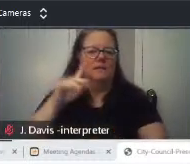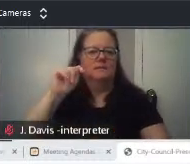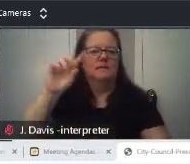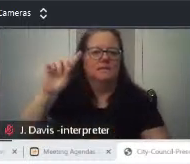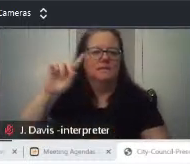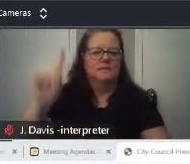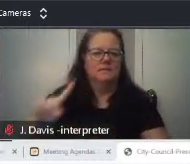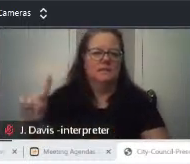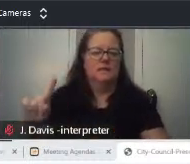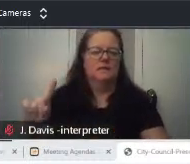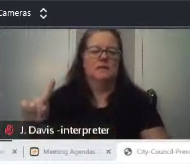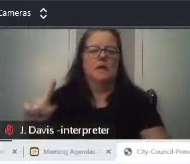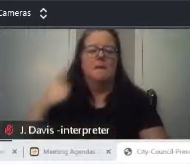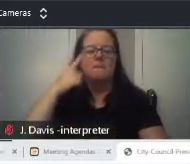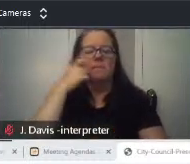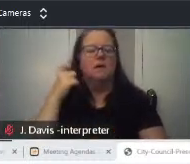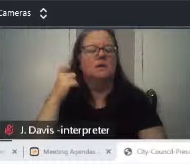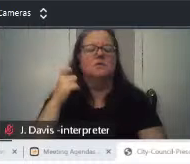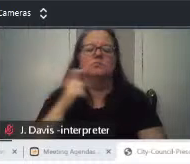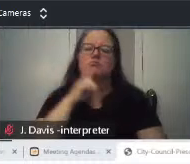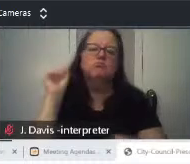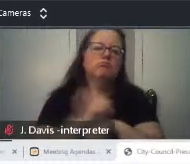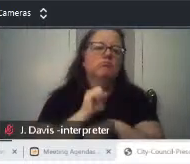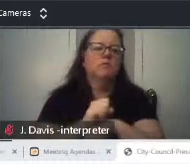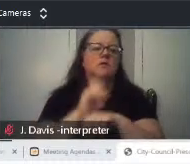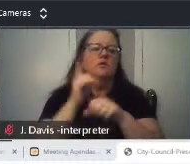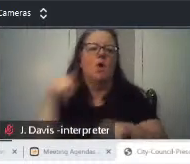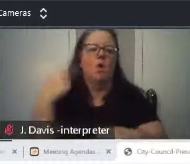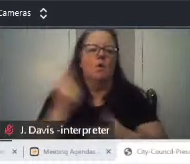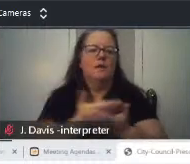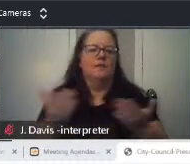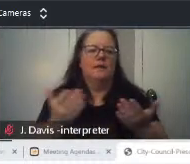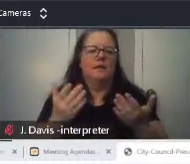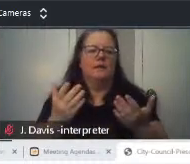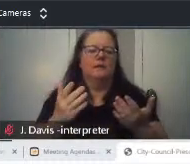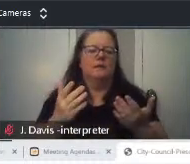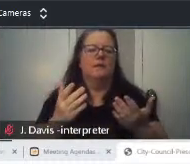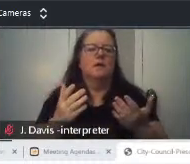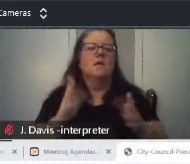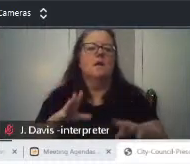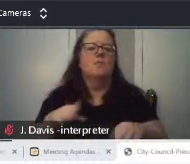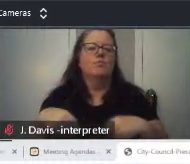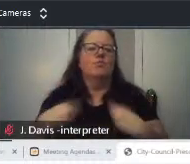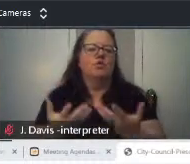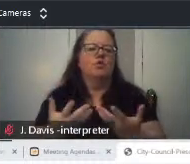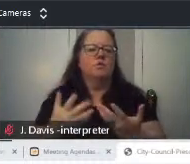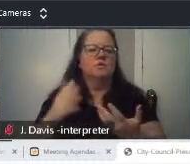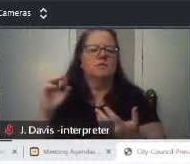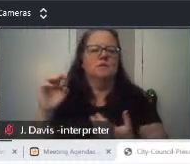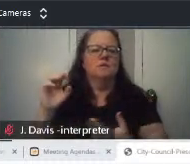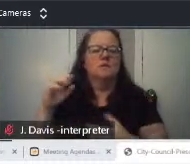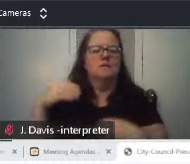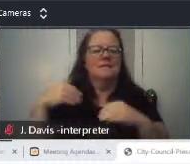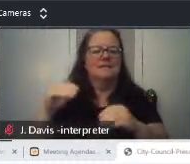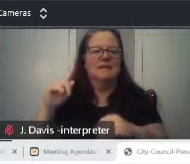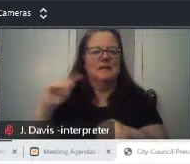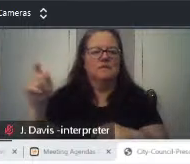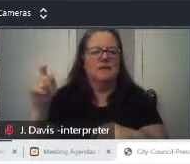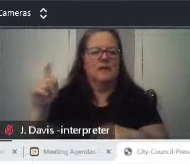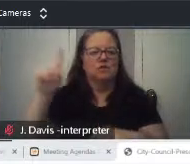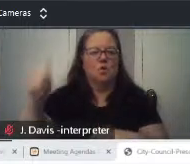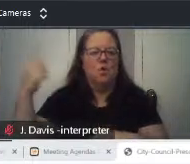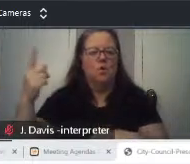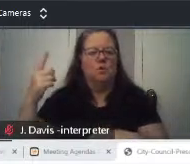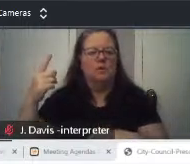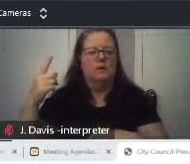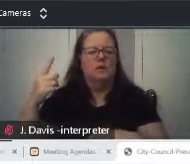it's hands down the only thing that produces as much sales tax. Apartments don't produce sales tax. Only residential